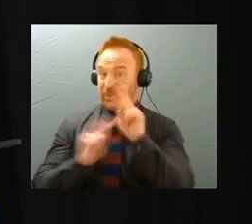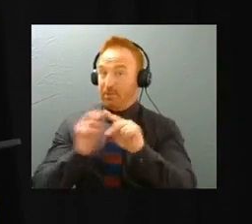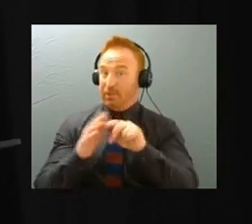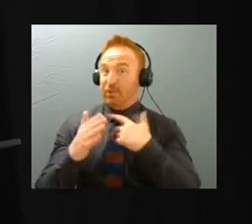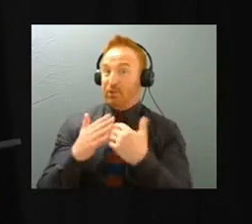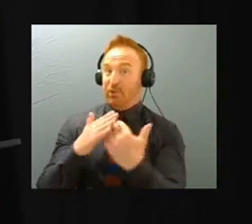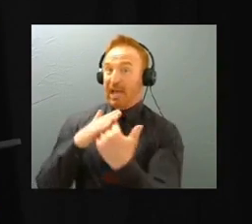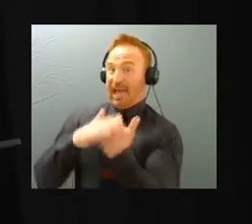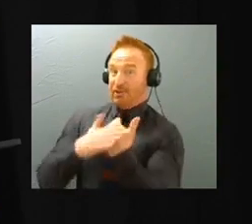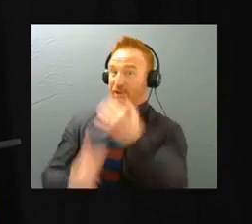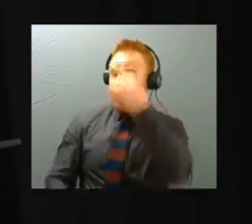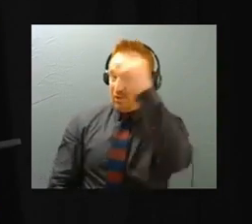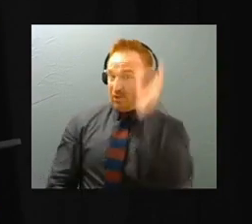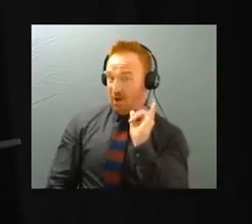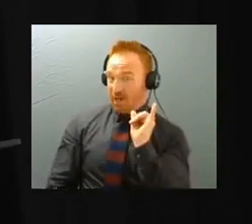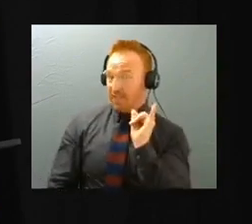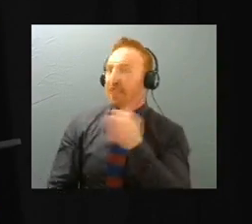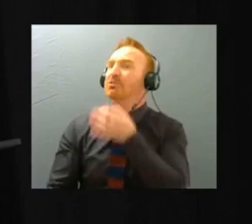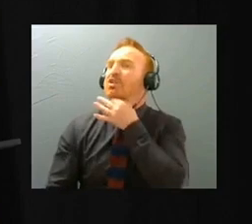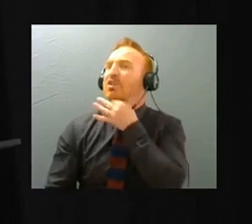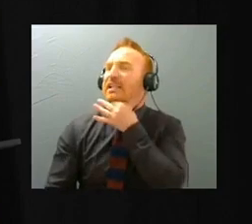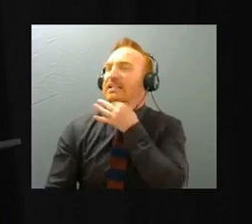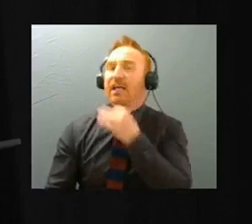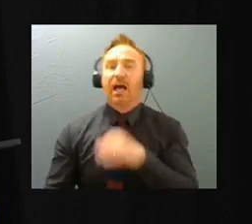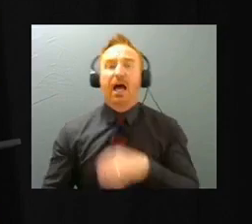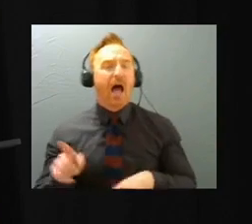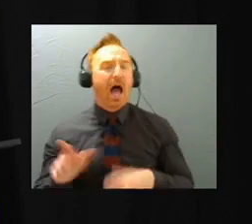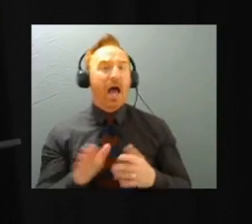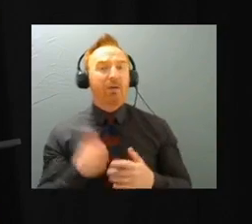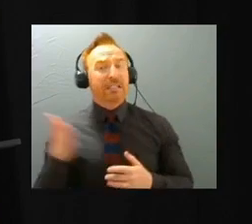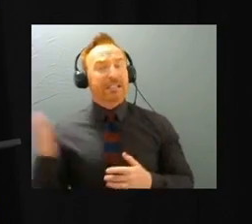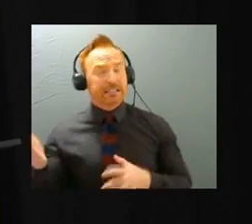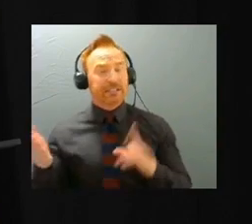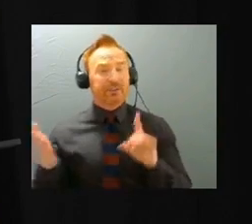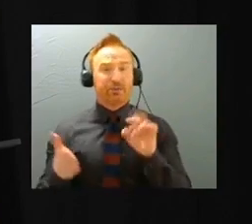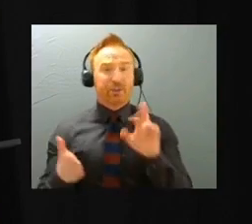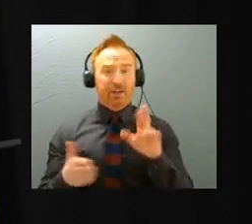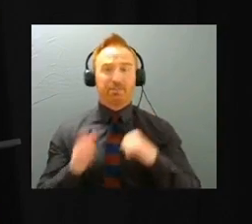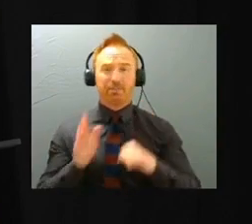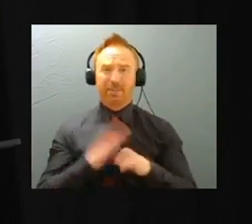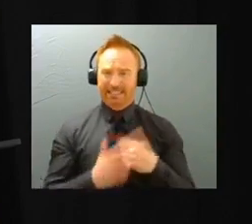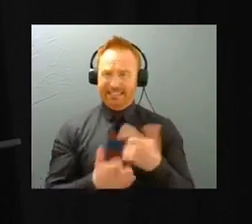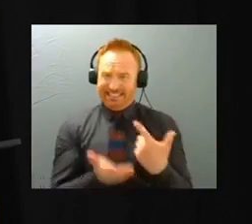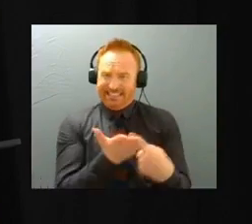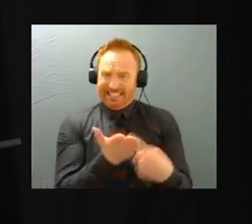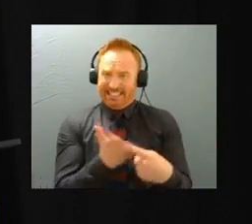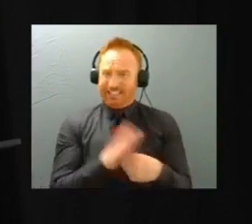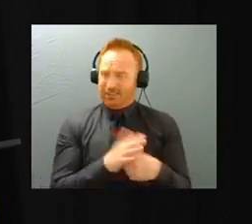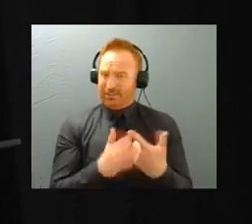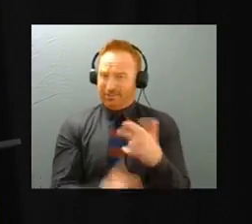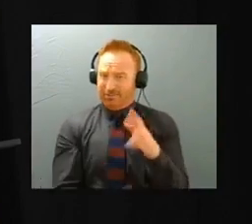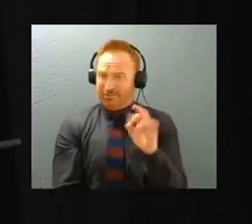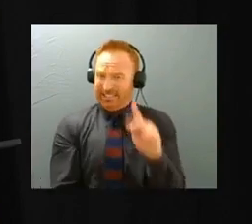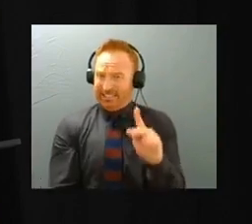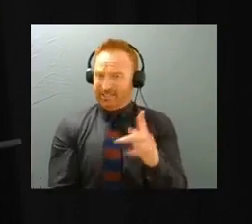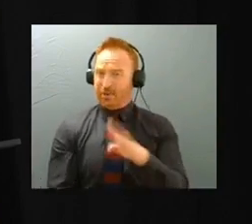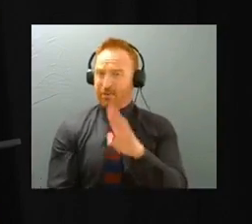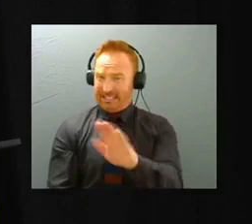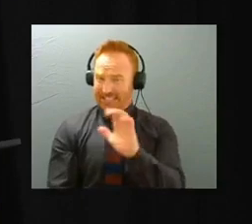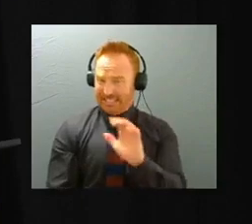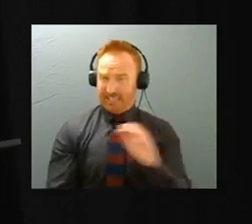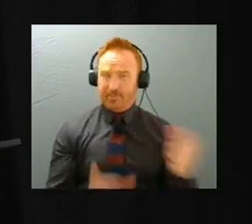mentioned, the increase to risk of British Columbia. I would just add before turning it off to Brendan